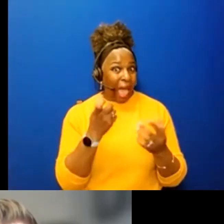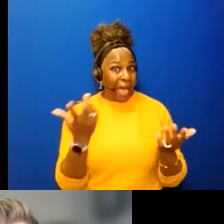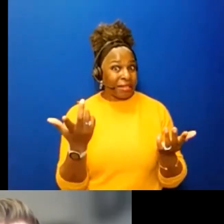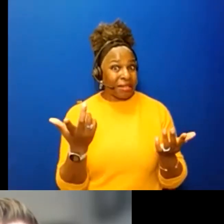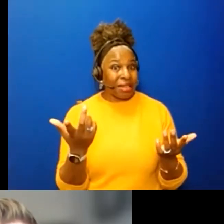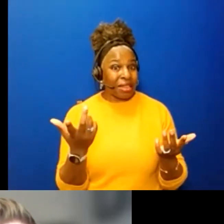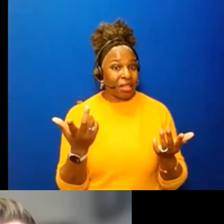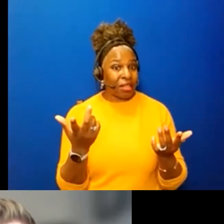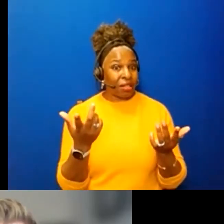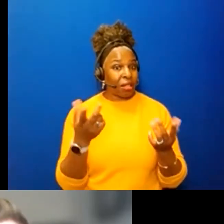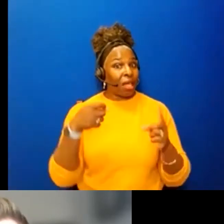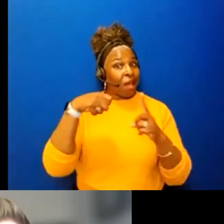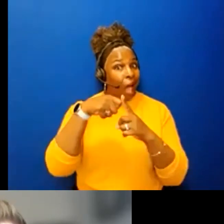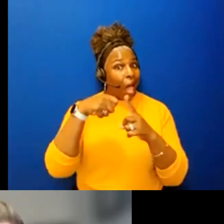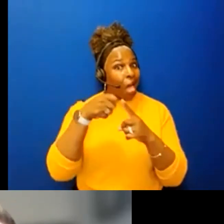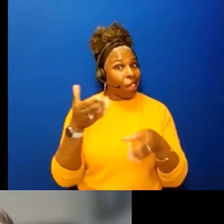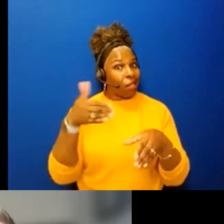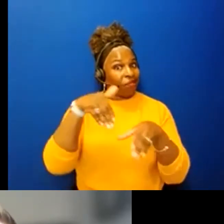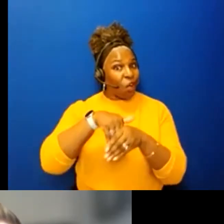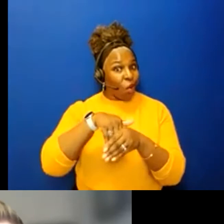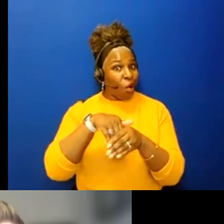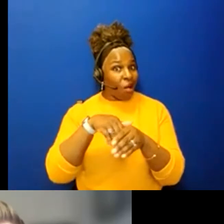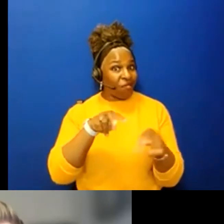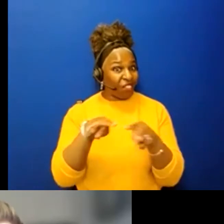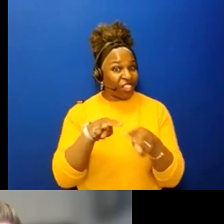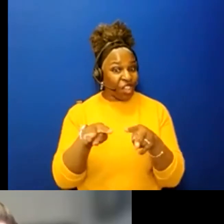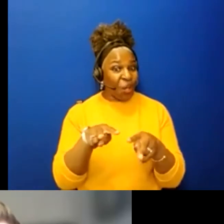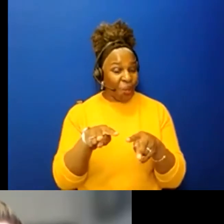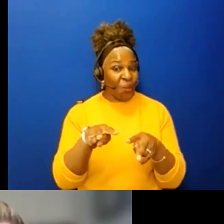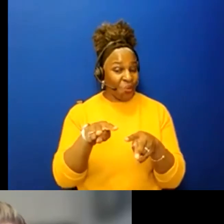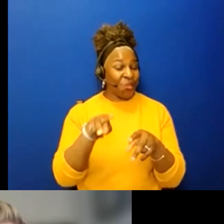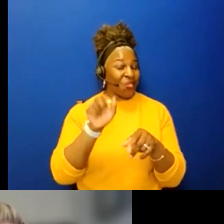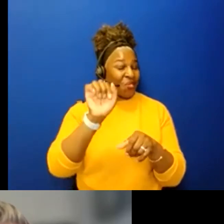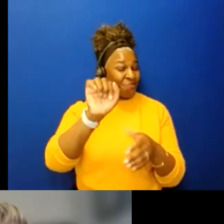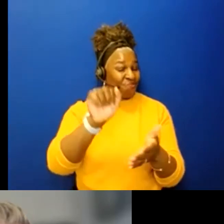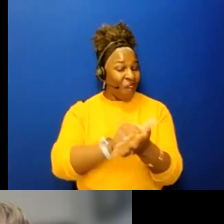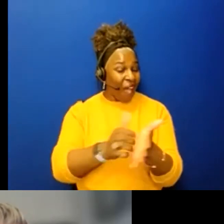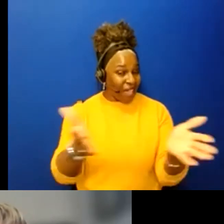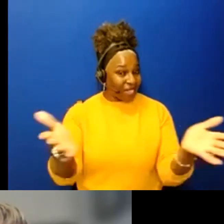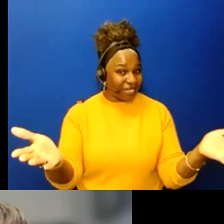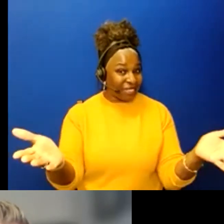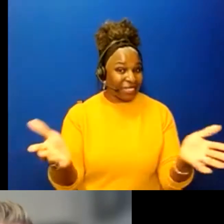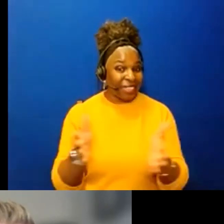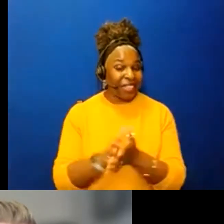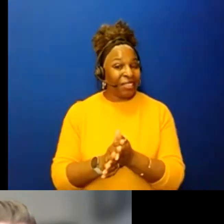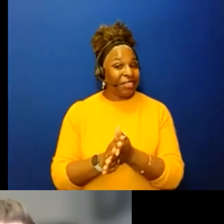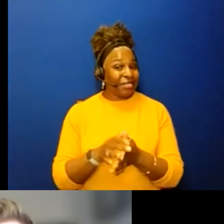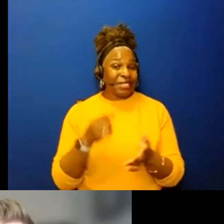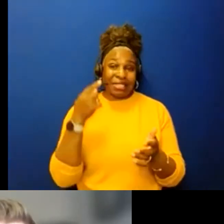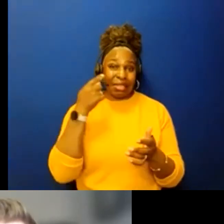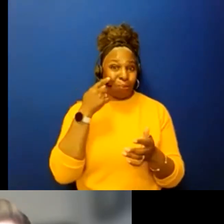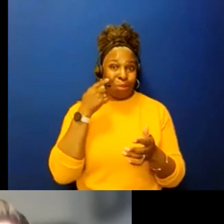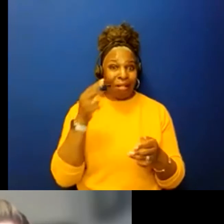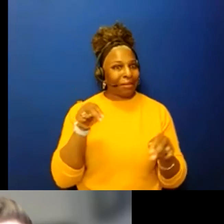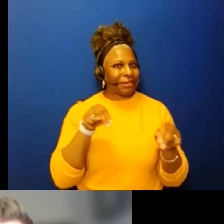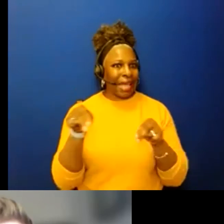people. Kyle was in that video. He was showing us throwing a ball up and catching it, getting active through something that can be so simple, dancing around your living